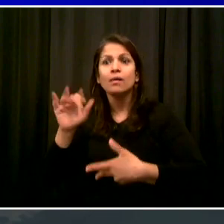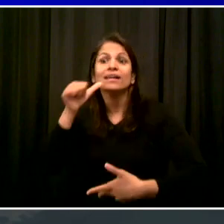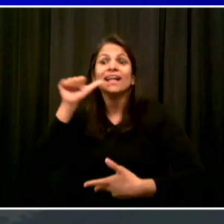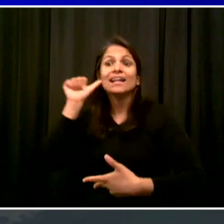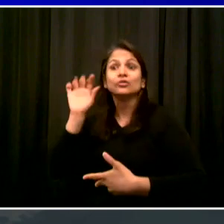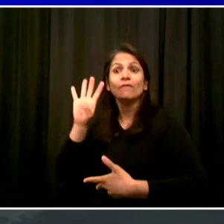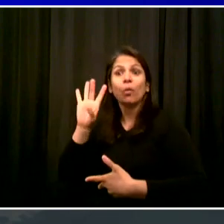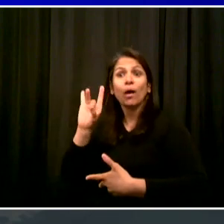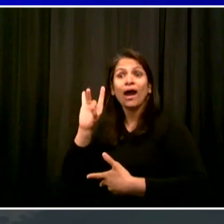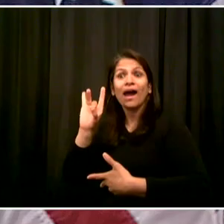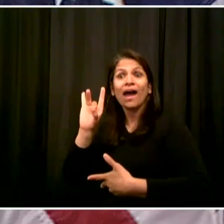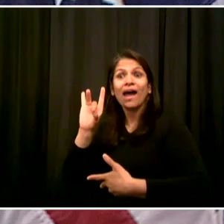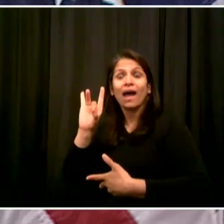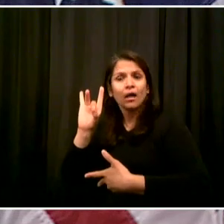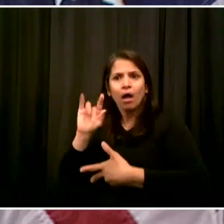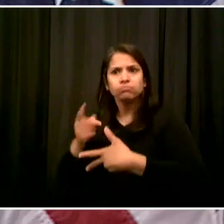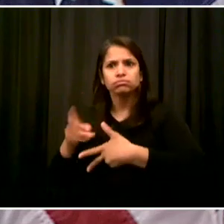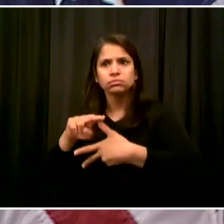in Spanish.